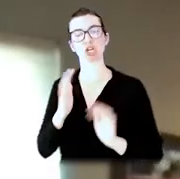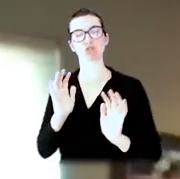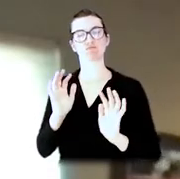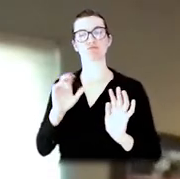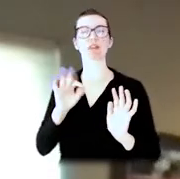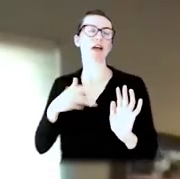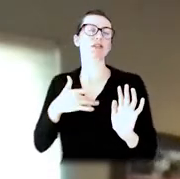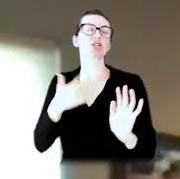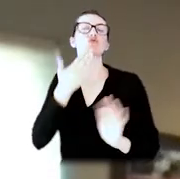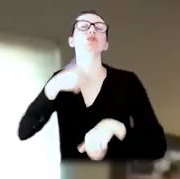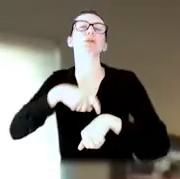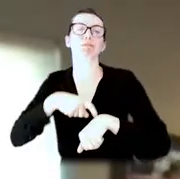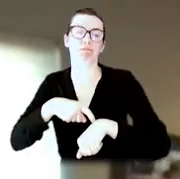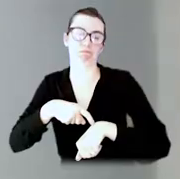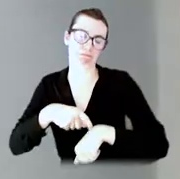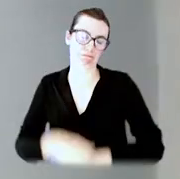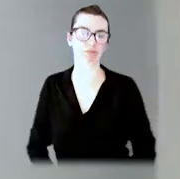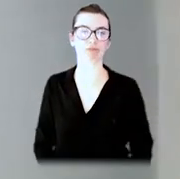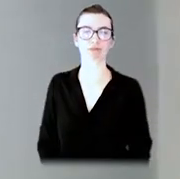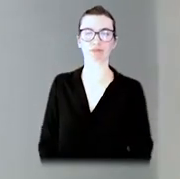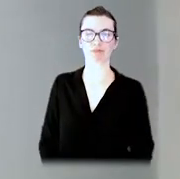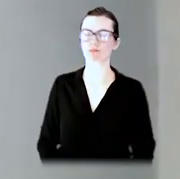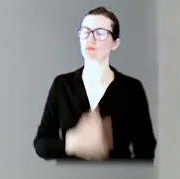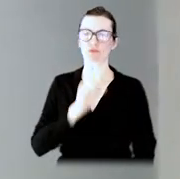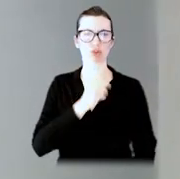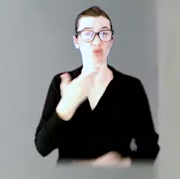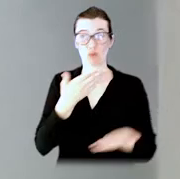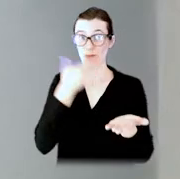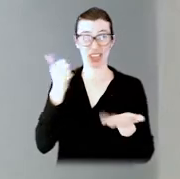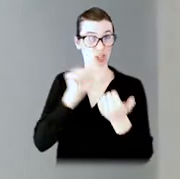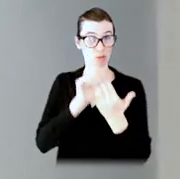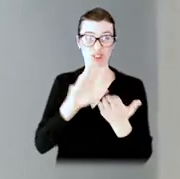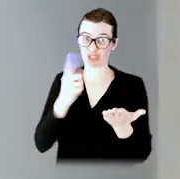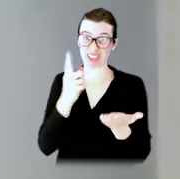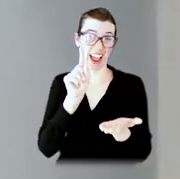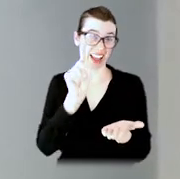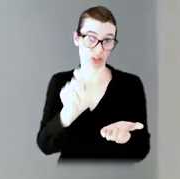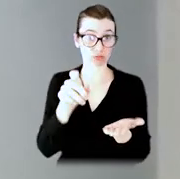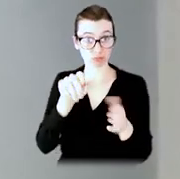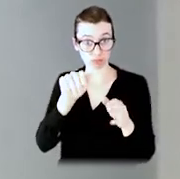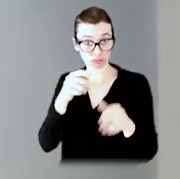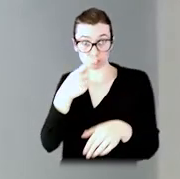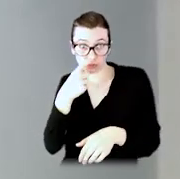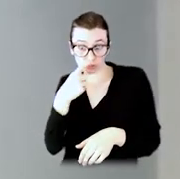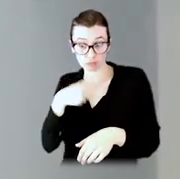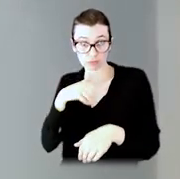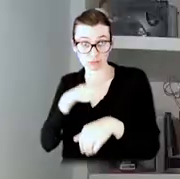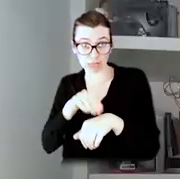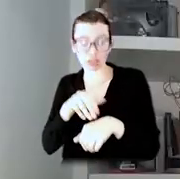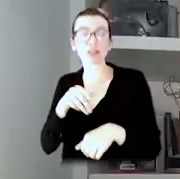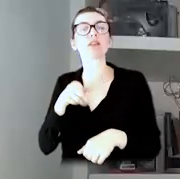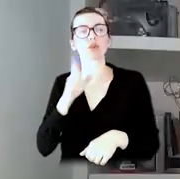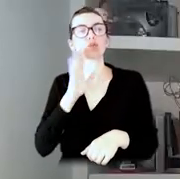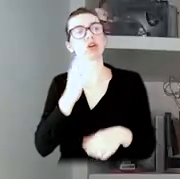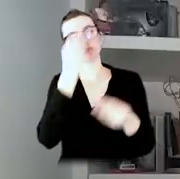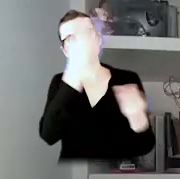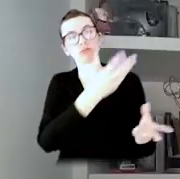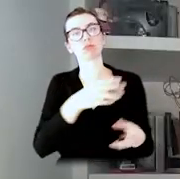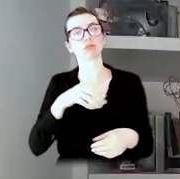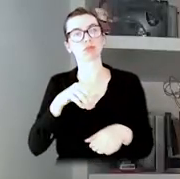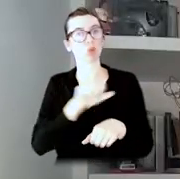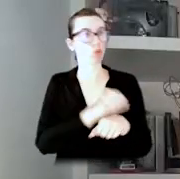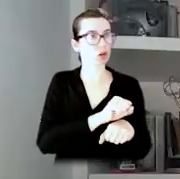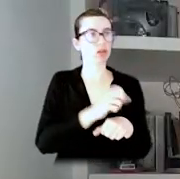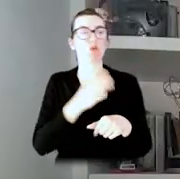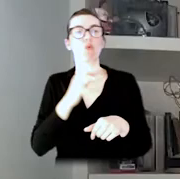feel like it's a good time. Sure. So the best approach is to ask you, may yes. I see your dog? And you'll tell them she's working or no, go ahead. I love but that. There